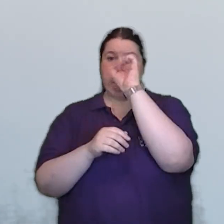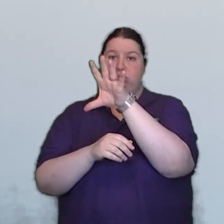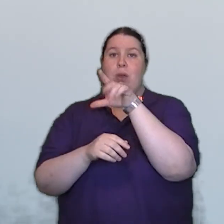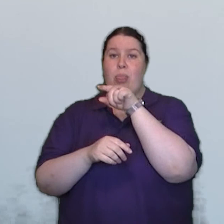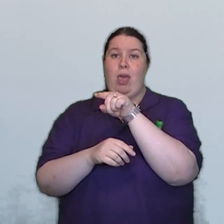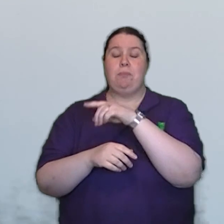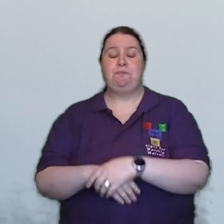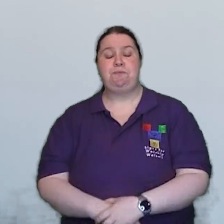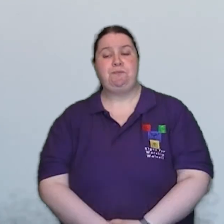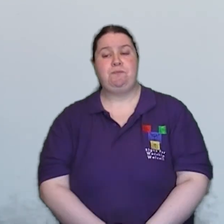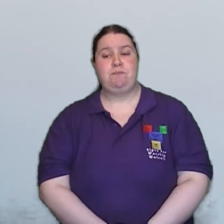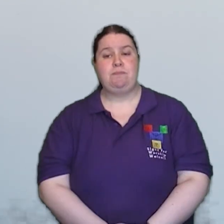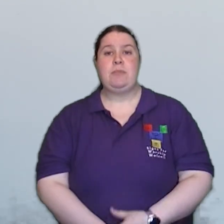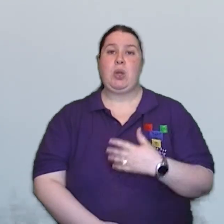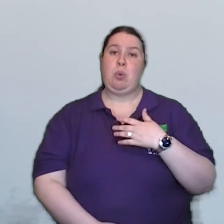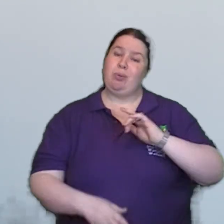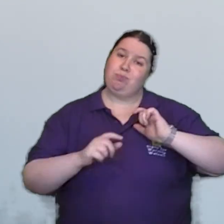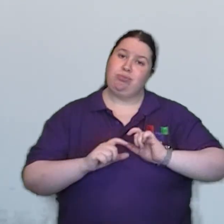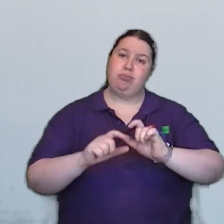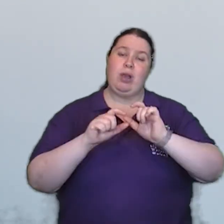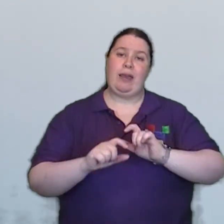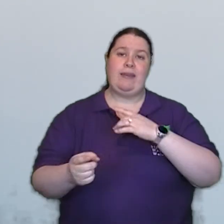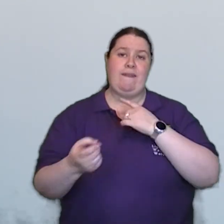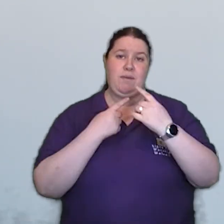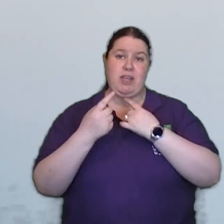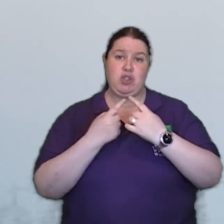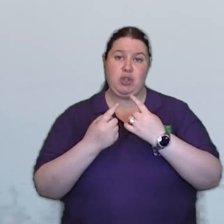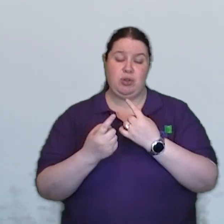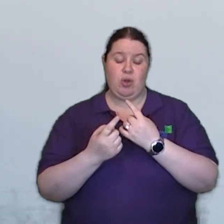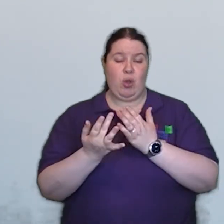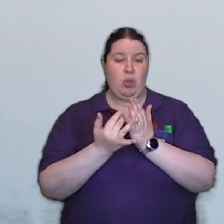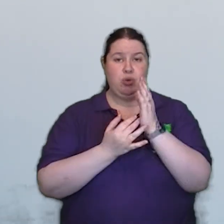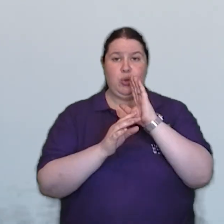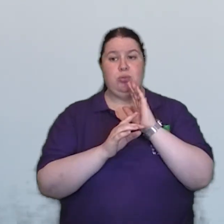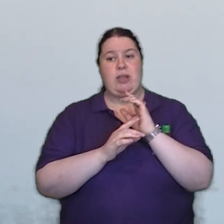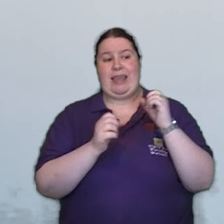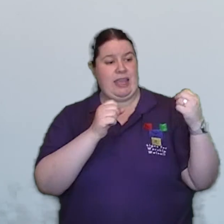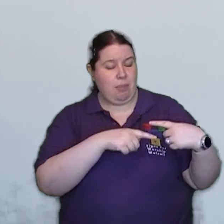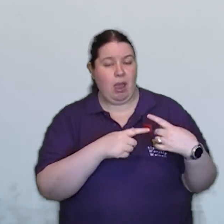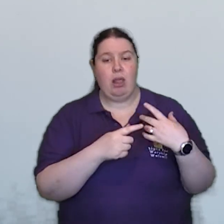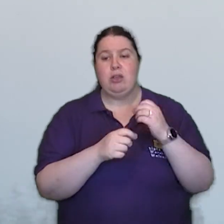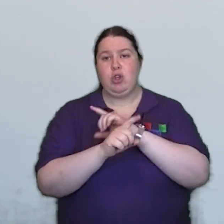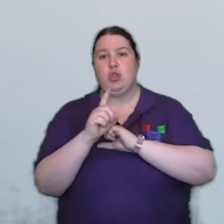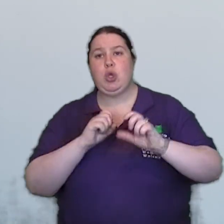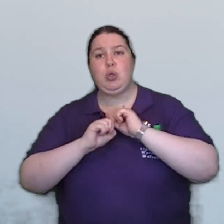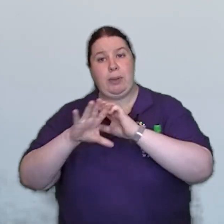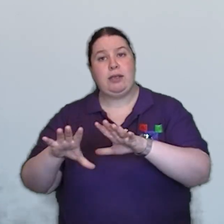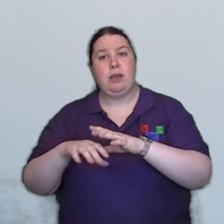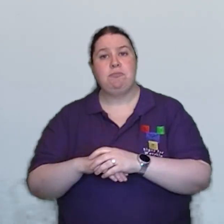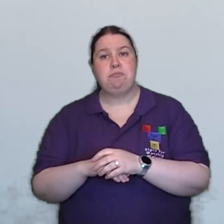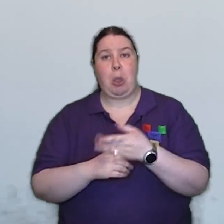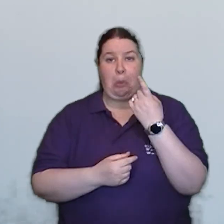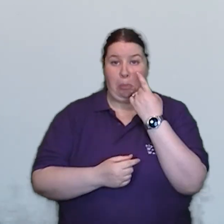service. We will continue to keep sending out information through our usual channels, including email and social